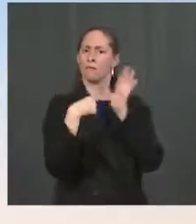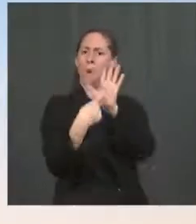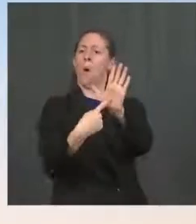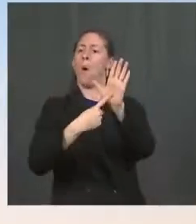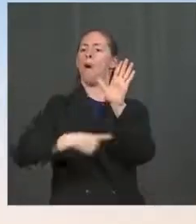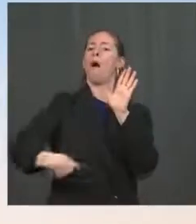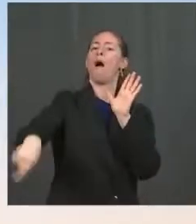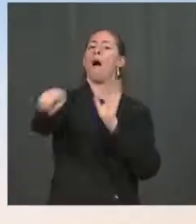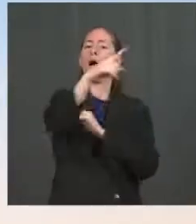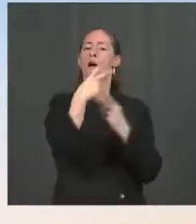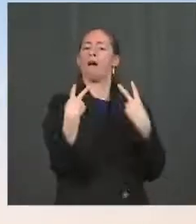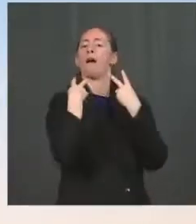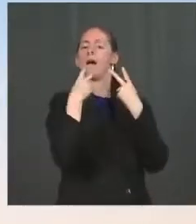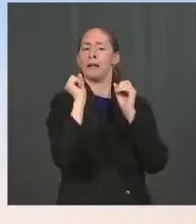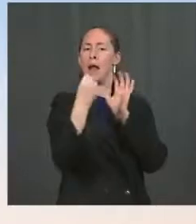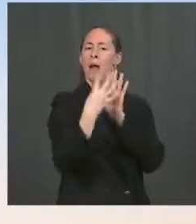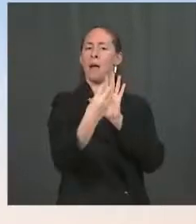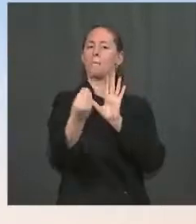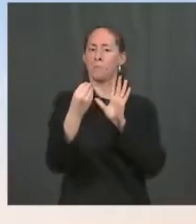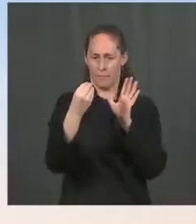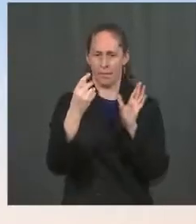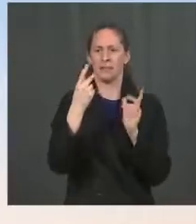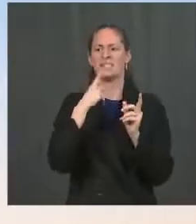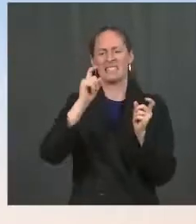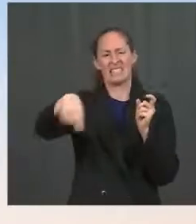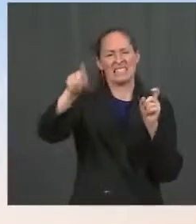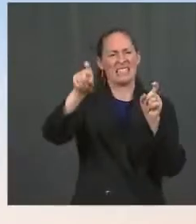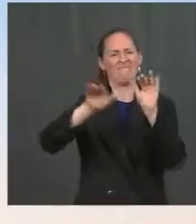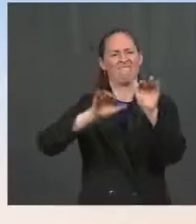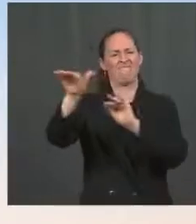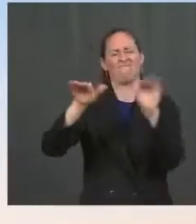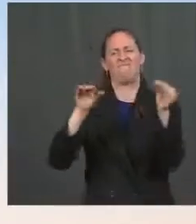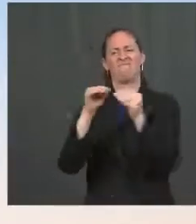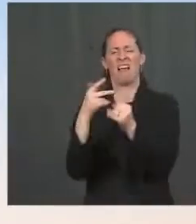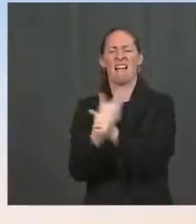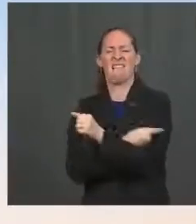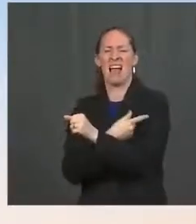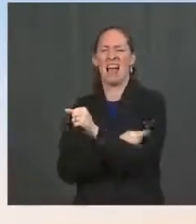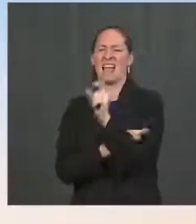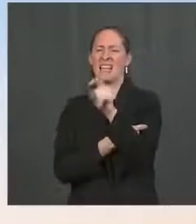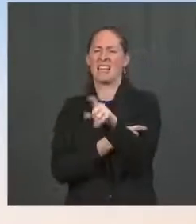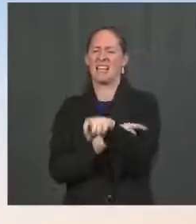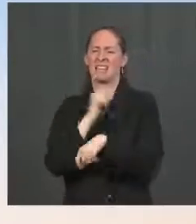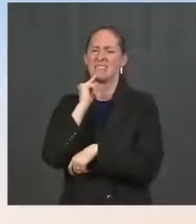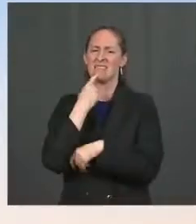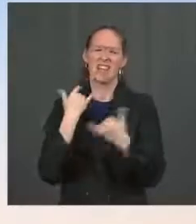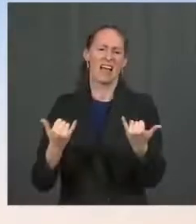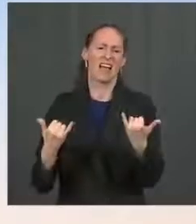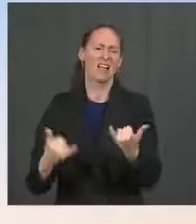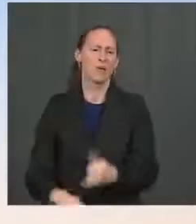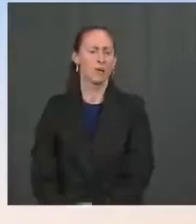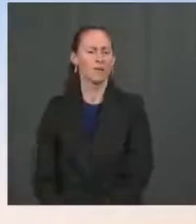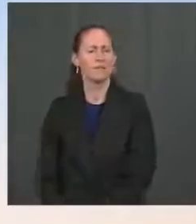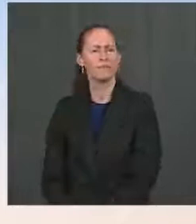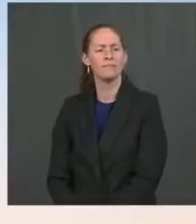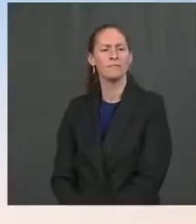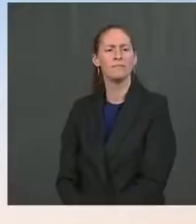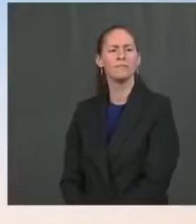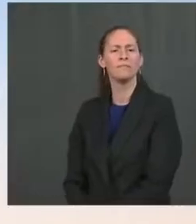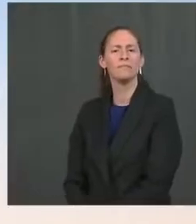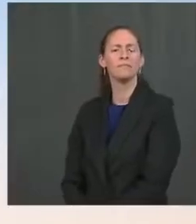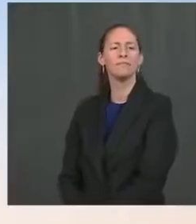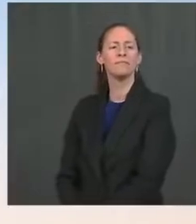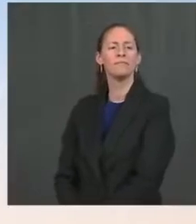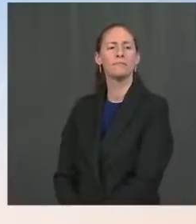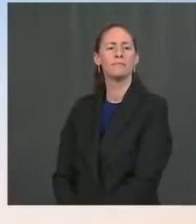on the need to get more people vaccinated in order to save more lives. And does the administration have any plans this month for the president to announce